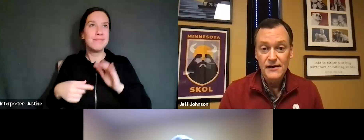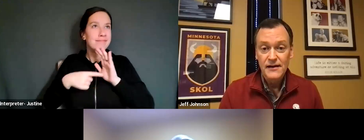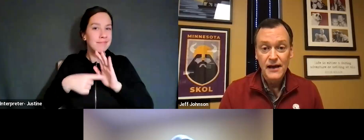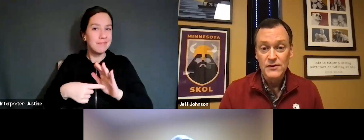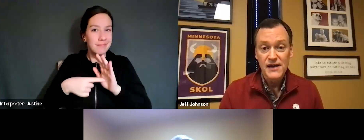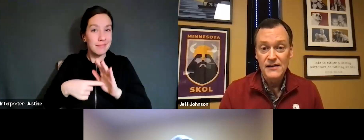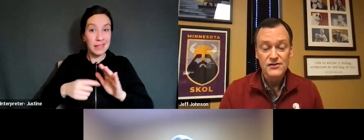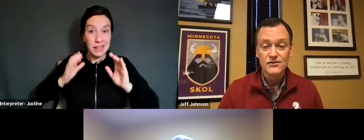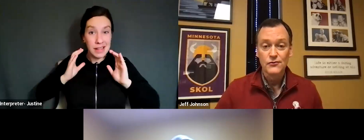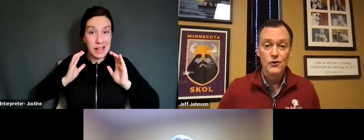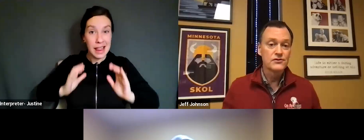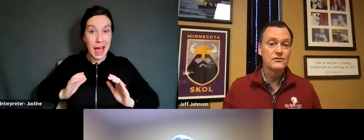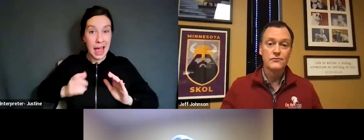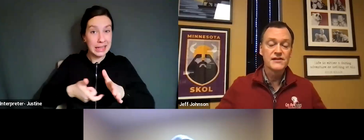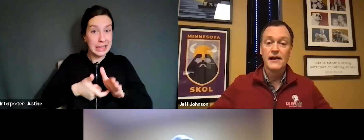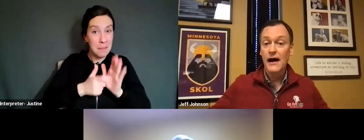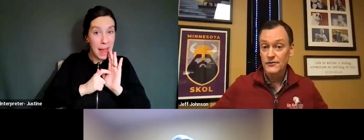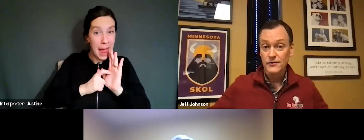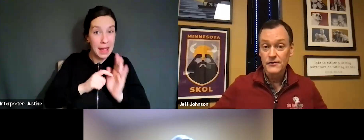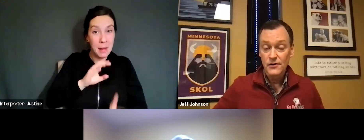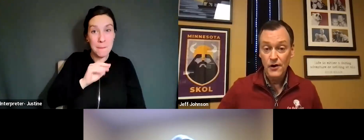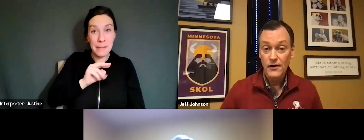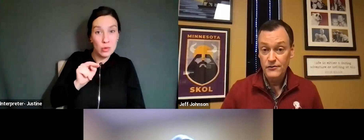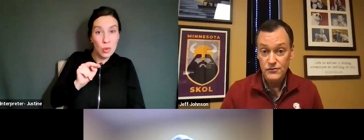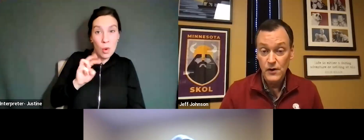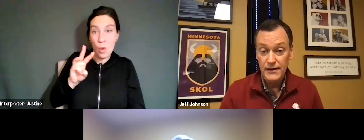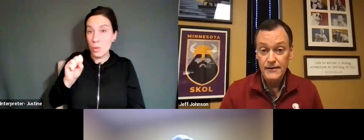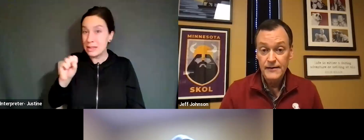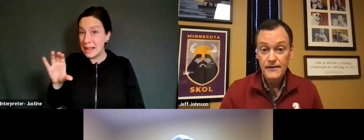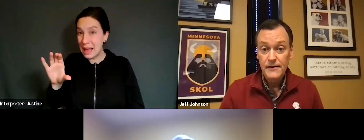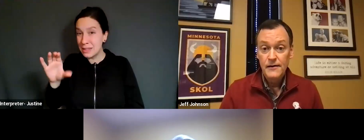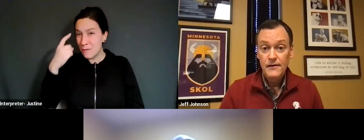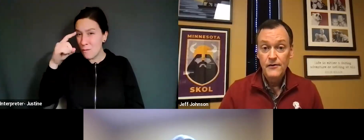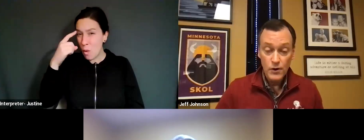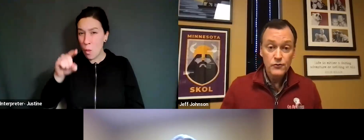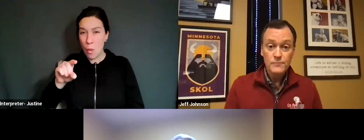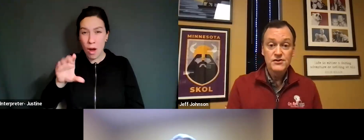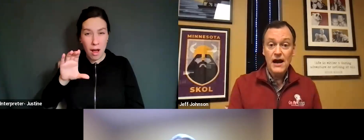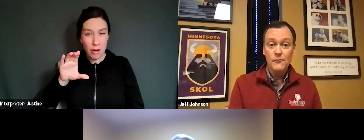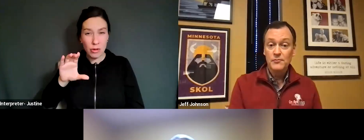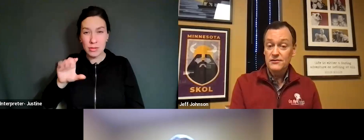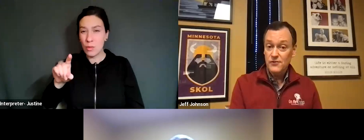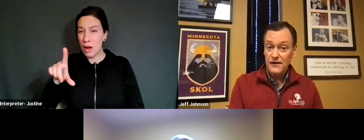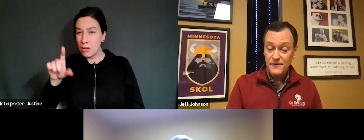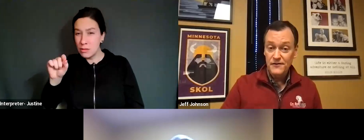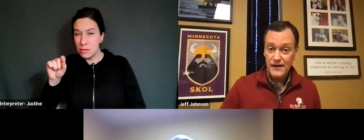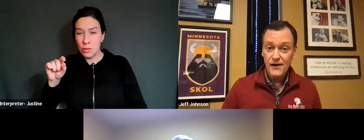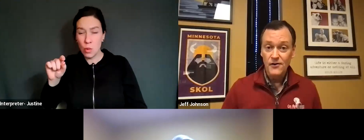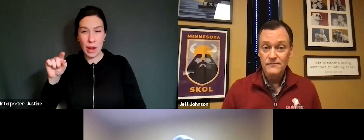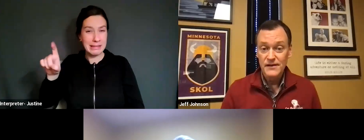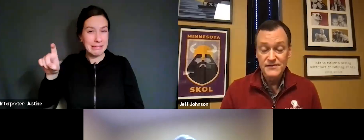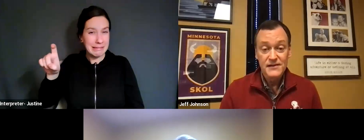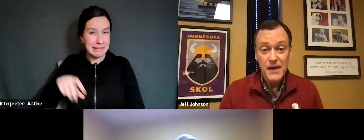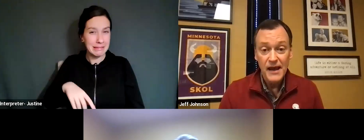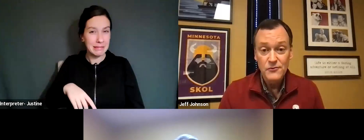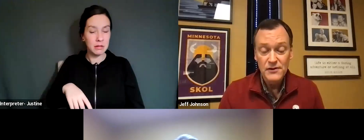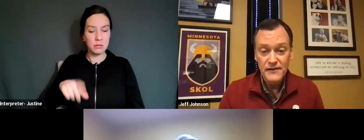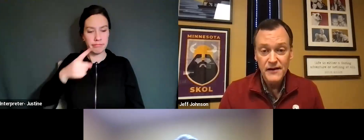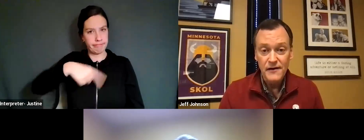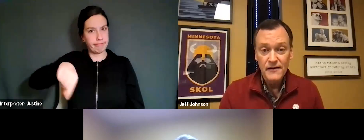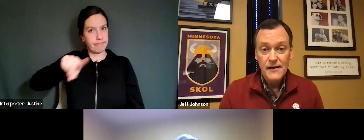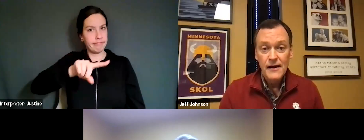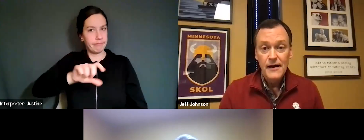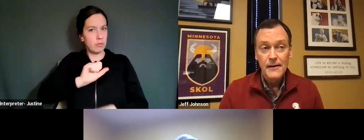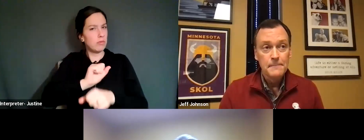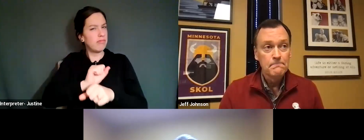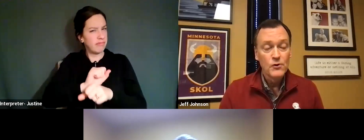Minnesota and Wisconsin to grow to say 100 or 120? The work group's job will be to try to figure that out. Is the demand really